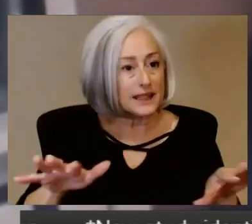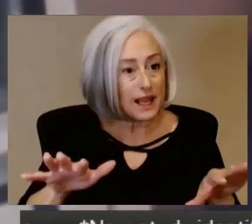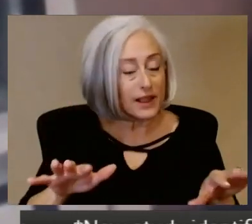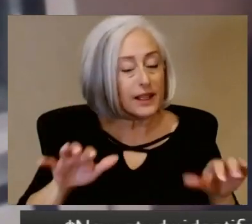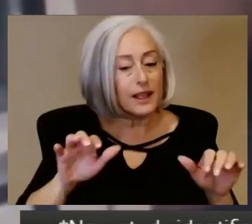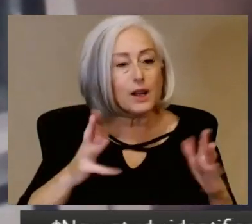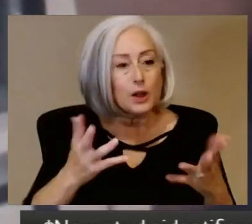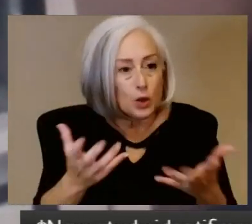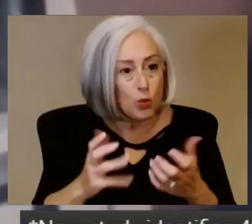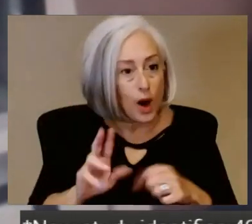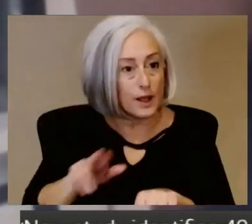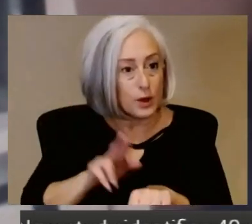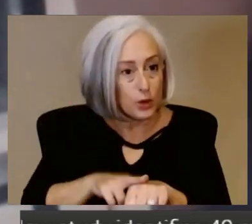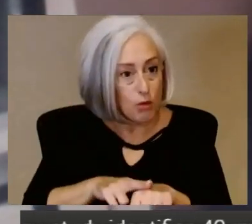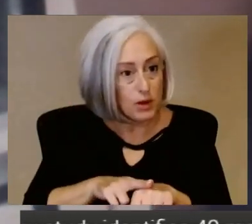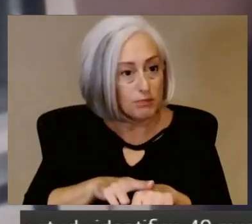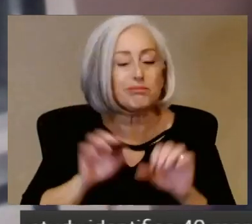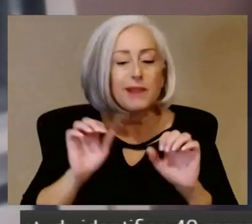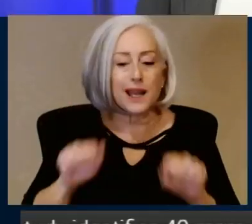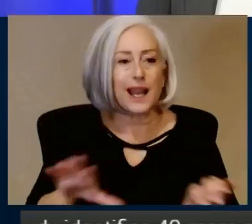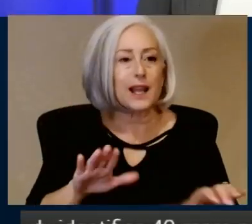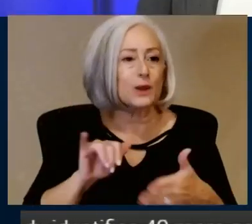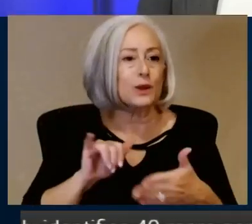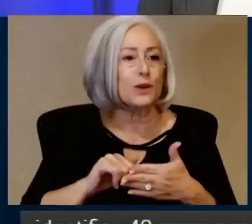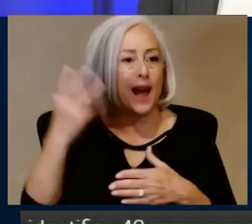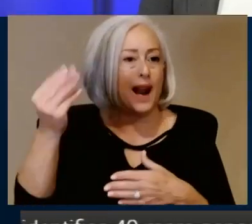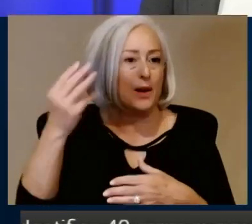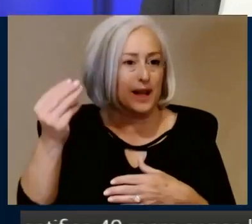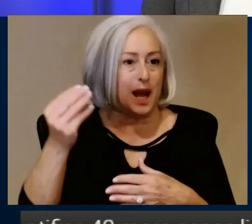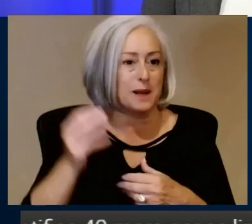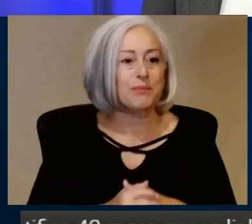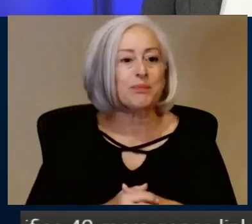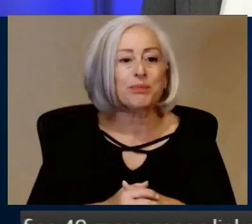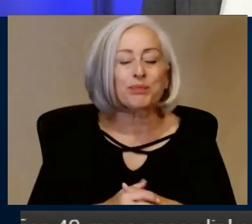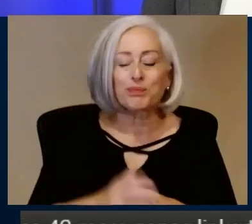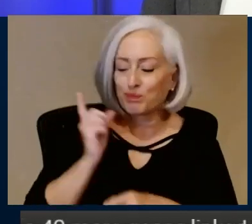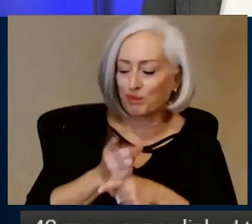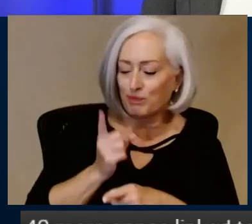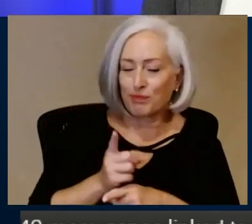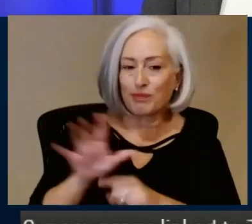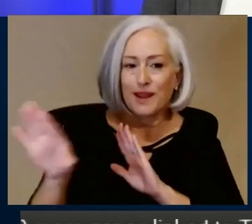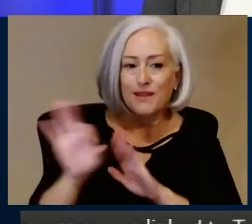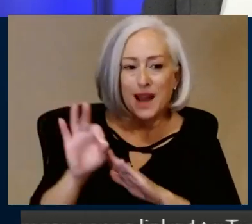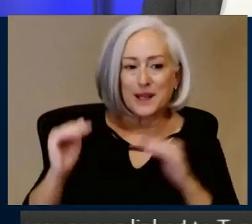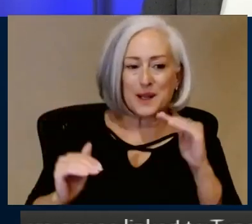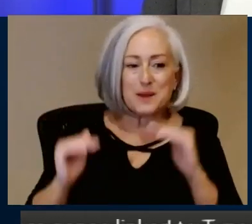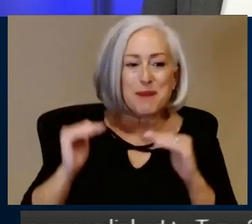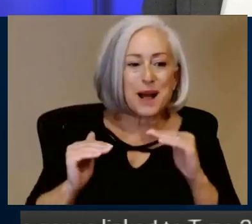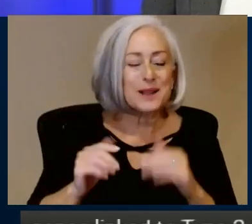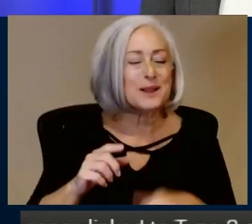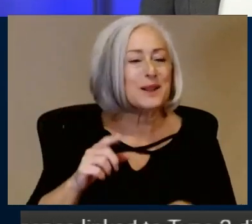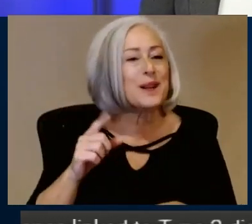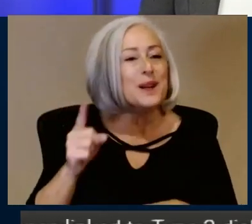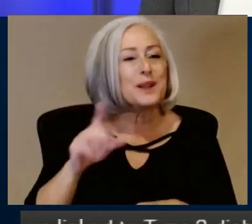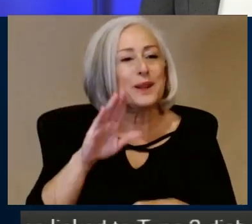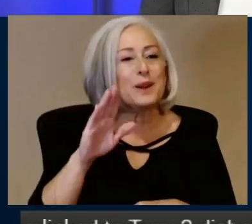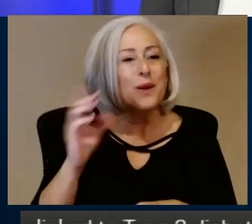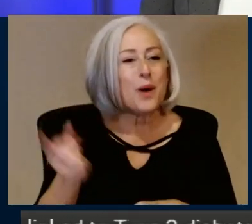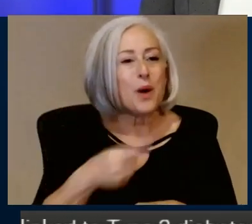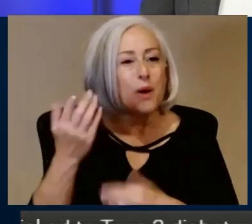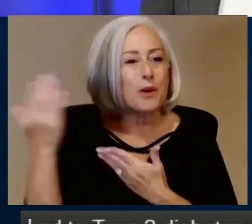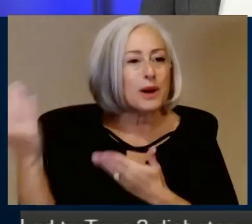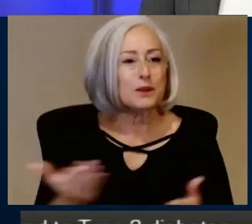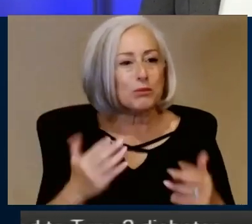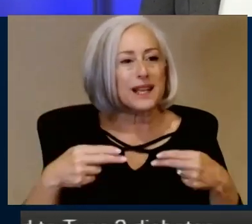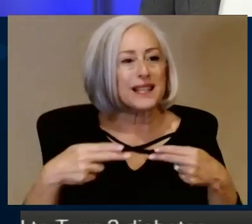of normal by doing those things outside. Yeah, finding the balance. Dr. Schmidtke, you never come here to our show without bringing along your slides, which we like because it